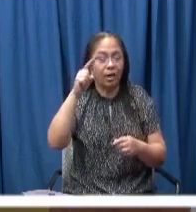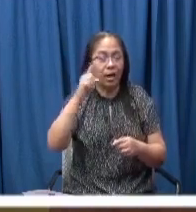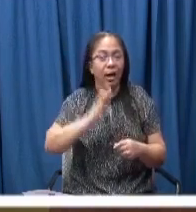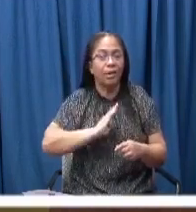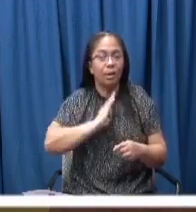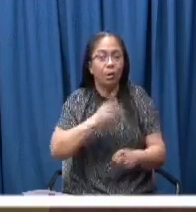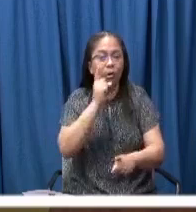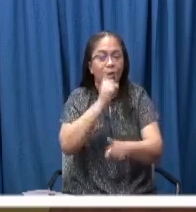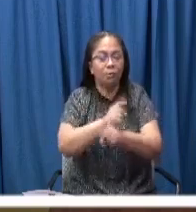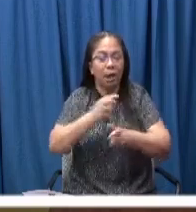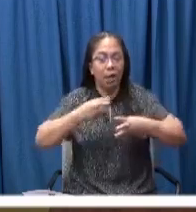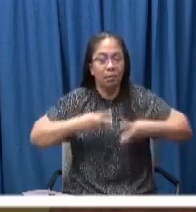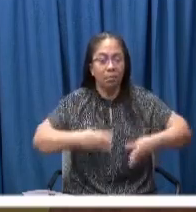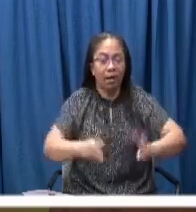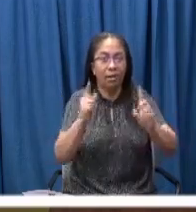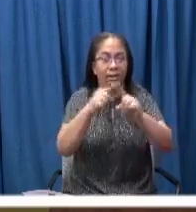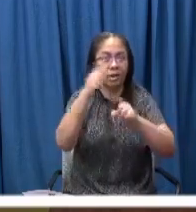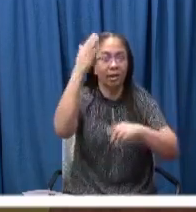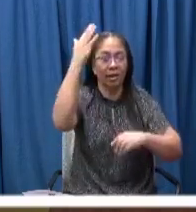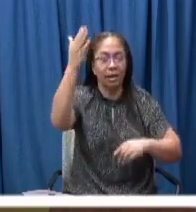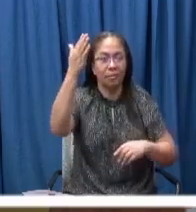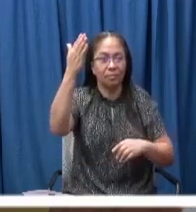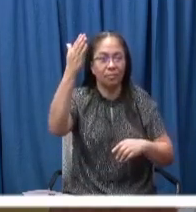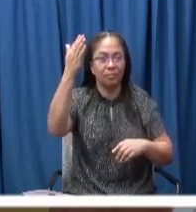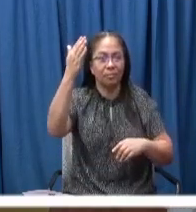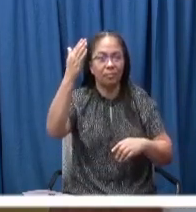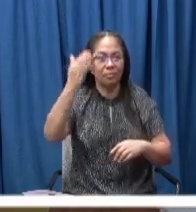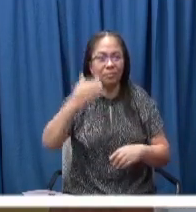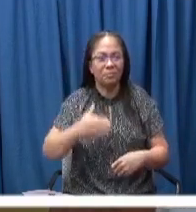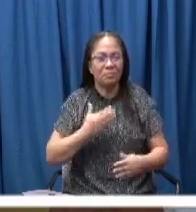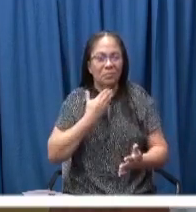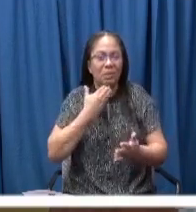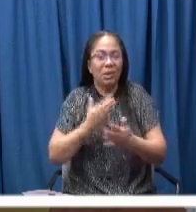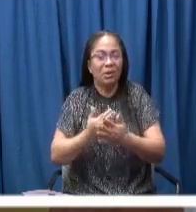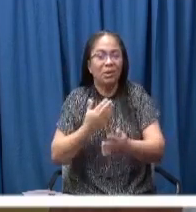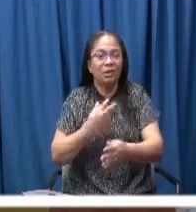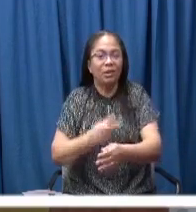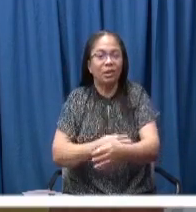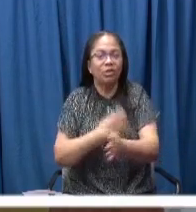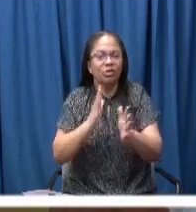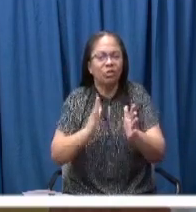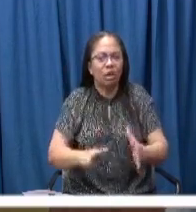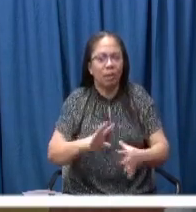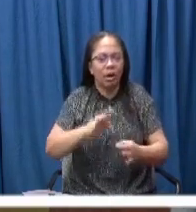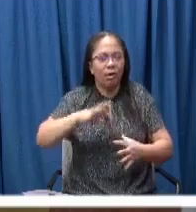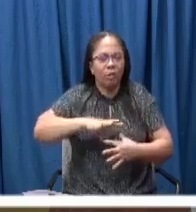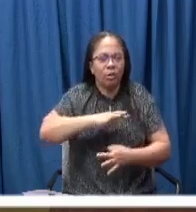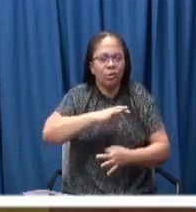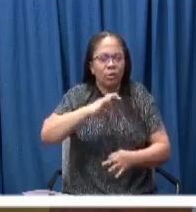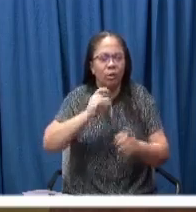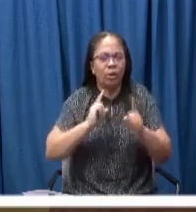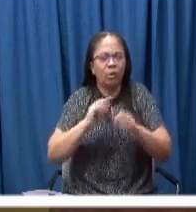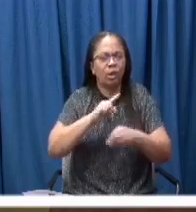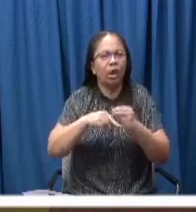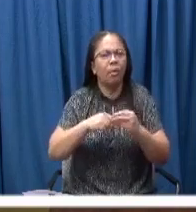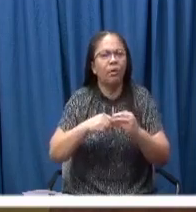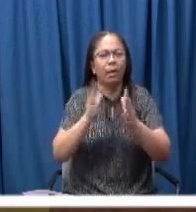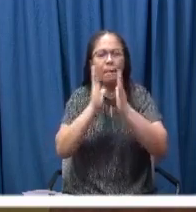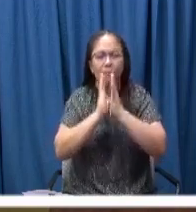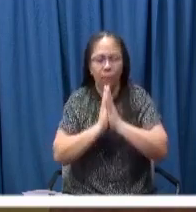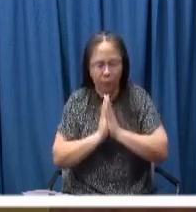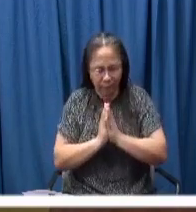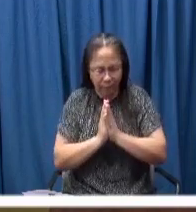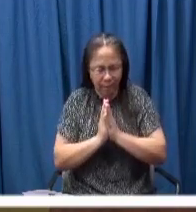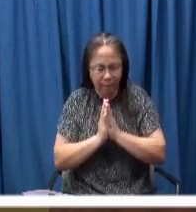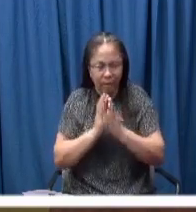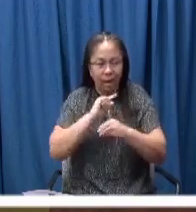is calling. The good shepherd of the soul is speaking about prayer